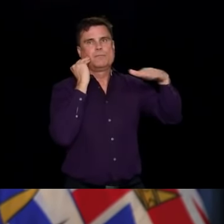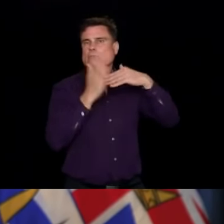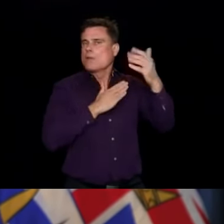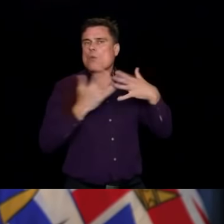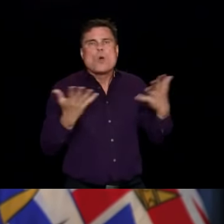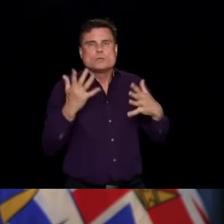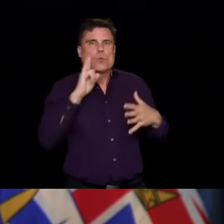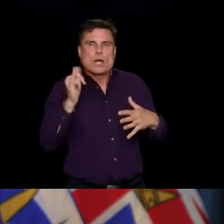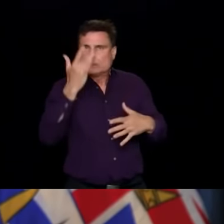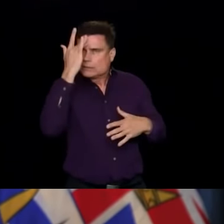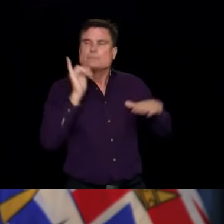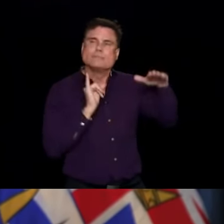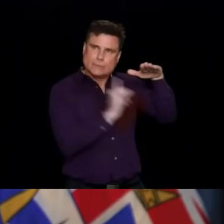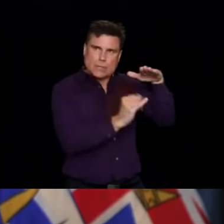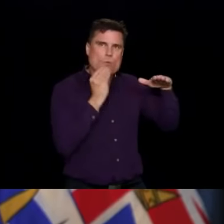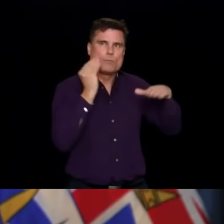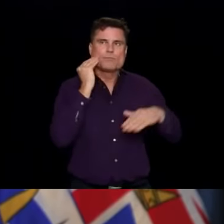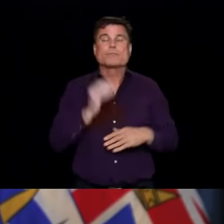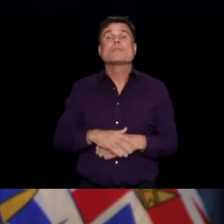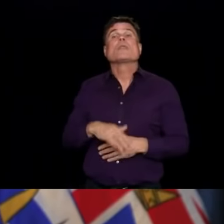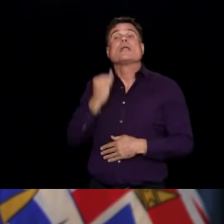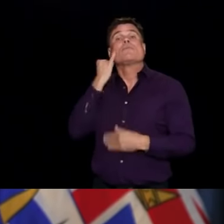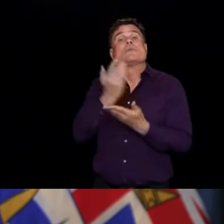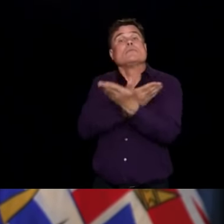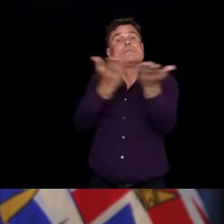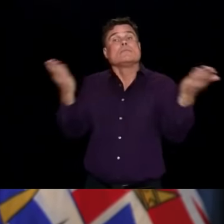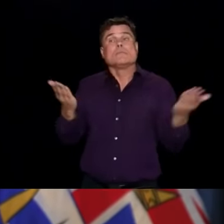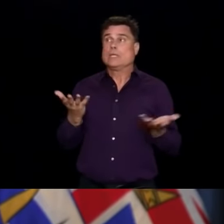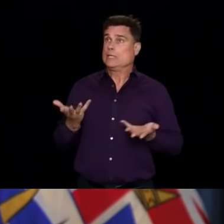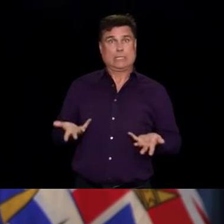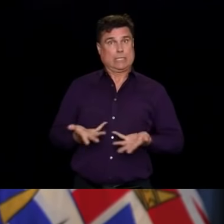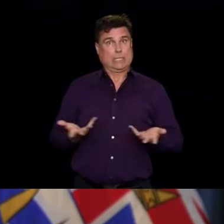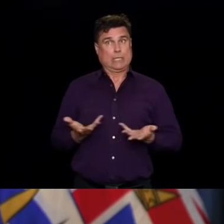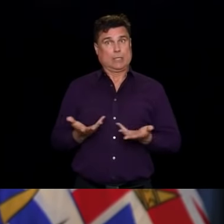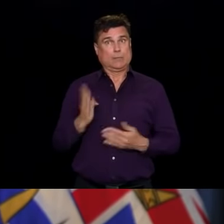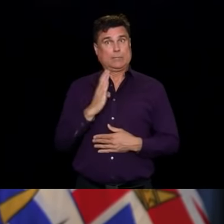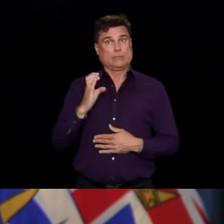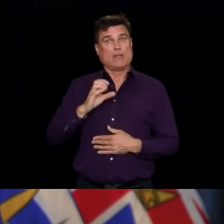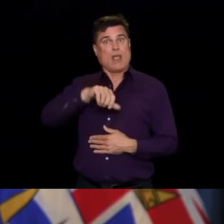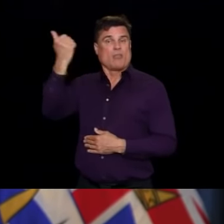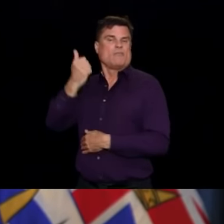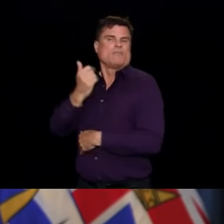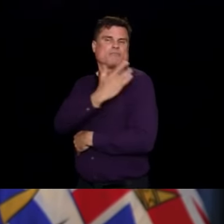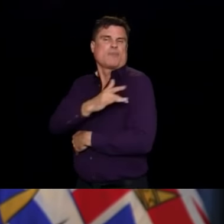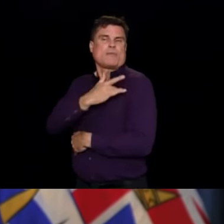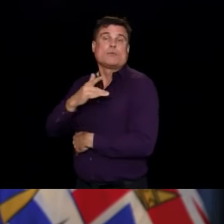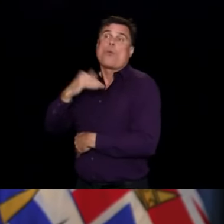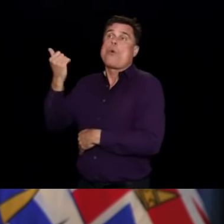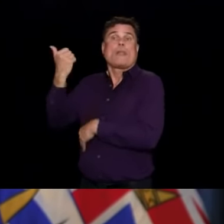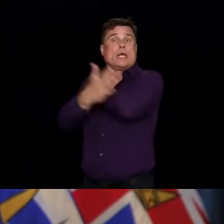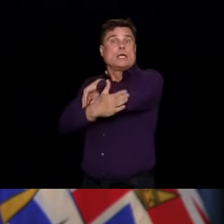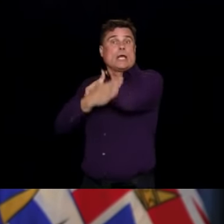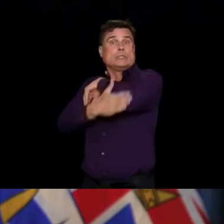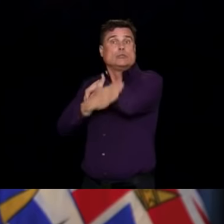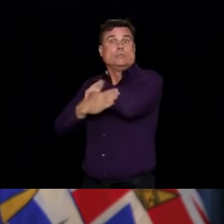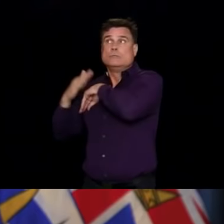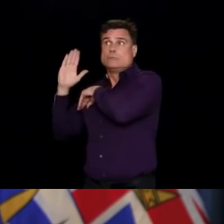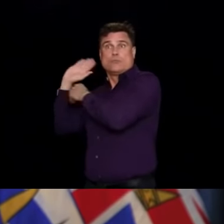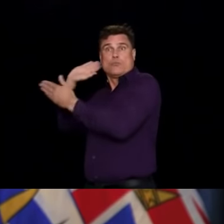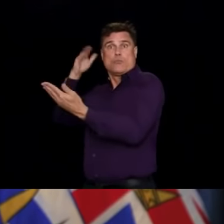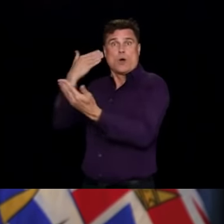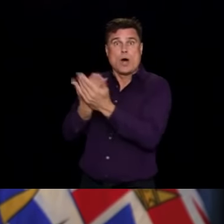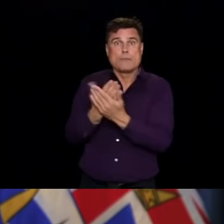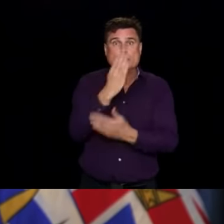for essential travel or is returning home is required to follow Canada's quarantine order to self-isolate for 14